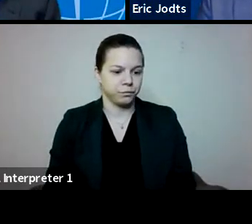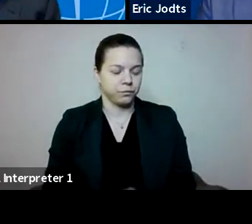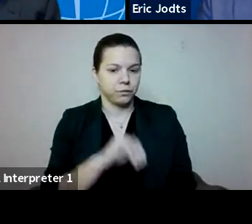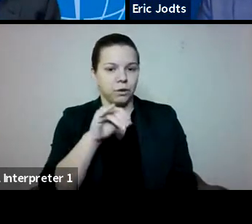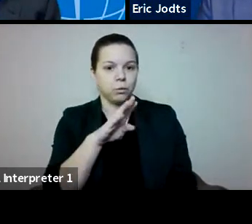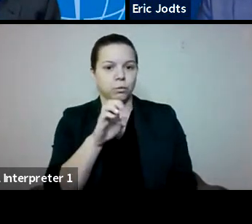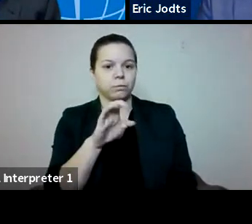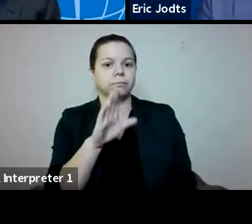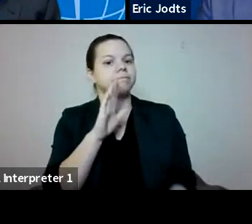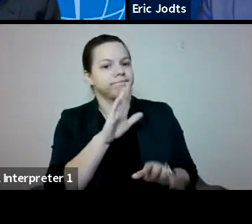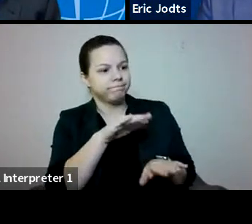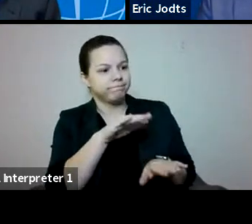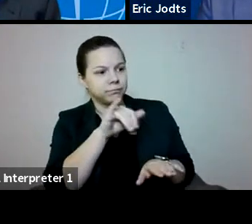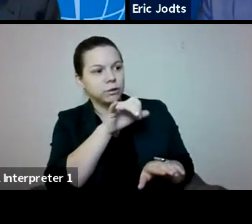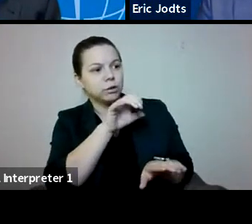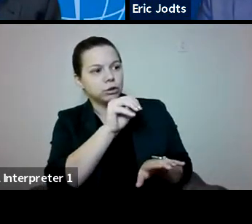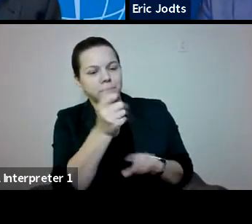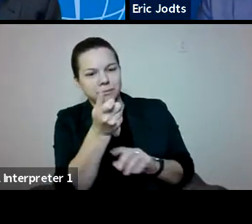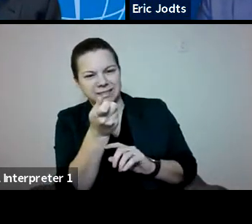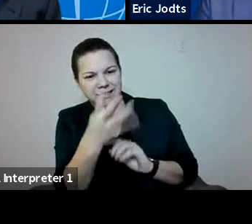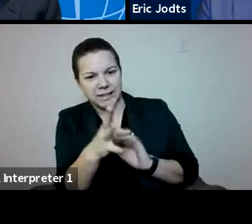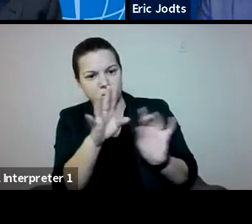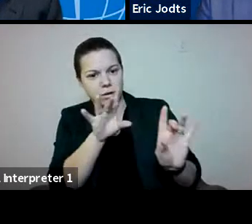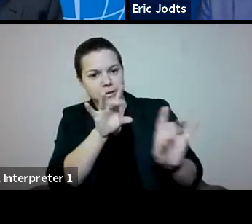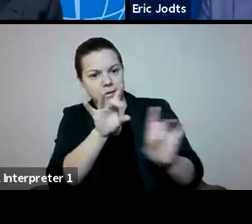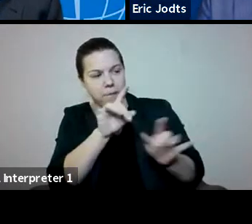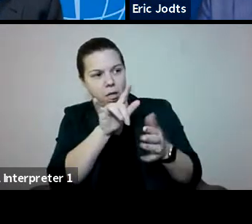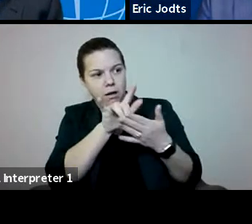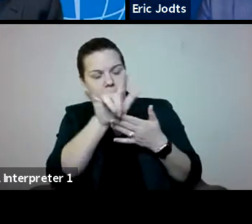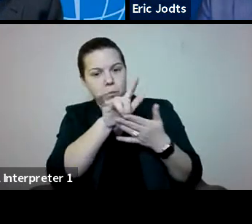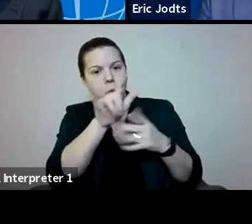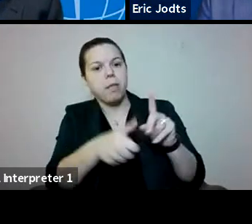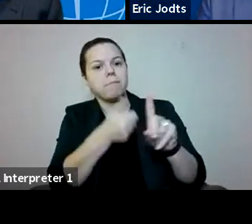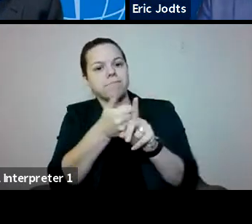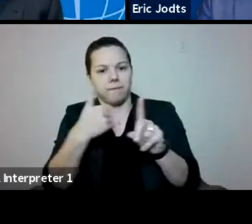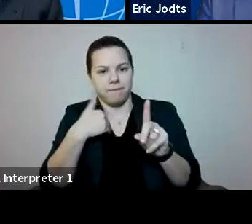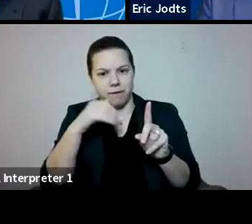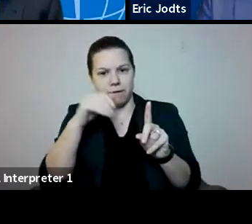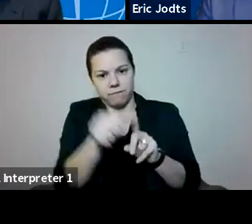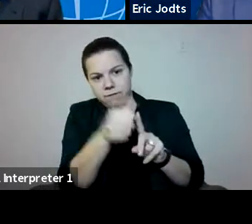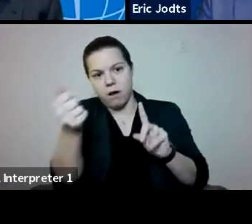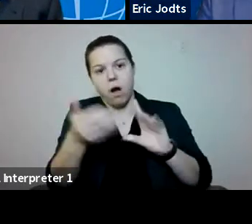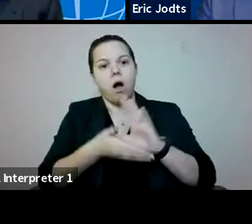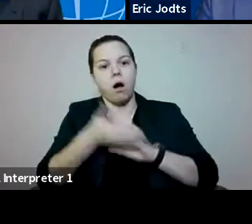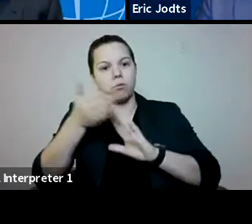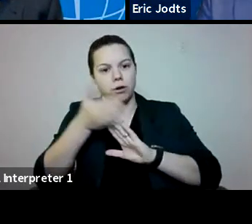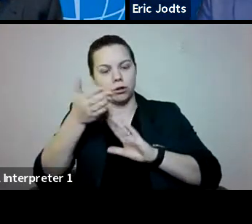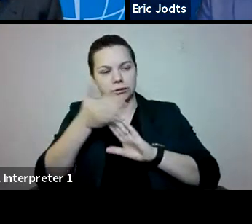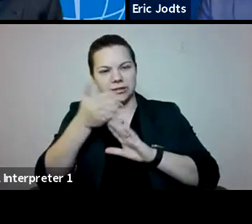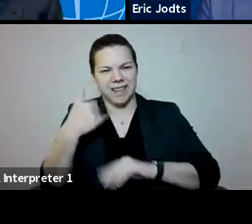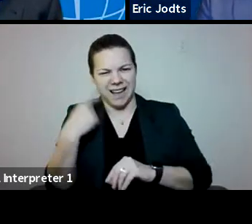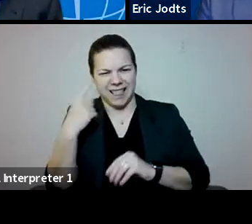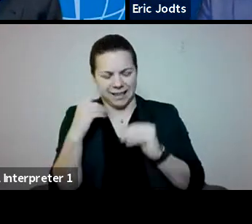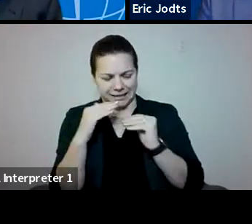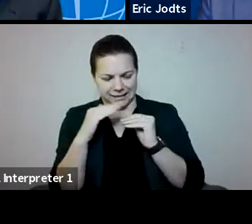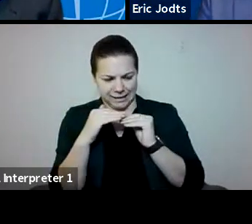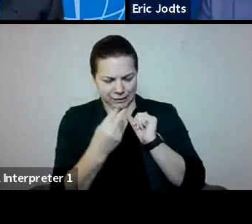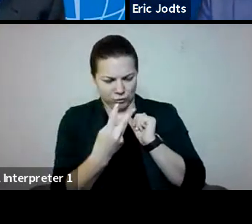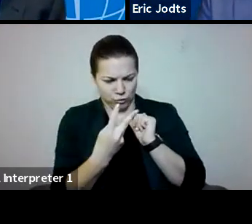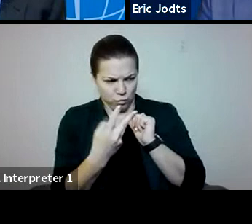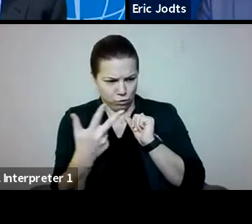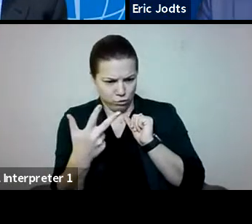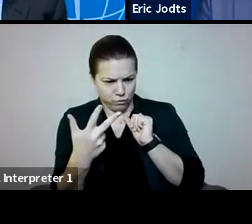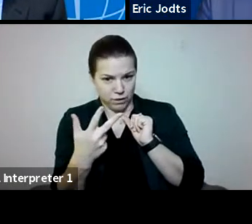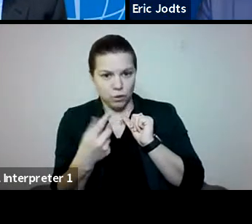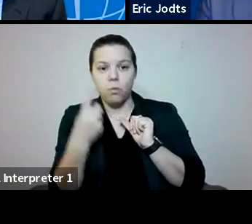Jim, several of the sampled airports had military operations. I can think of at least two or three. The one